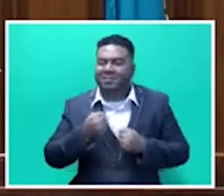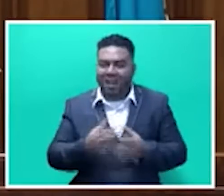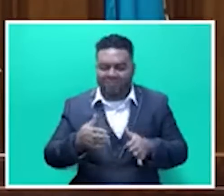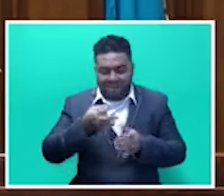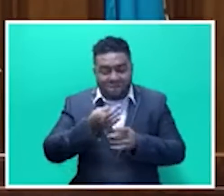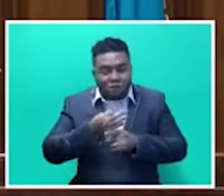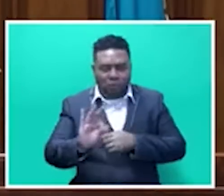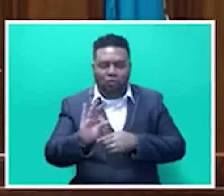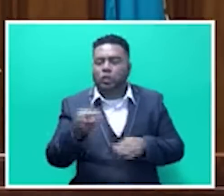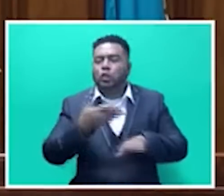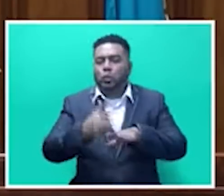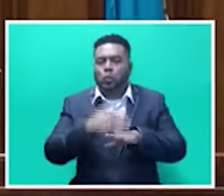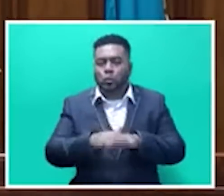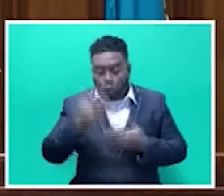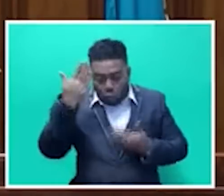To the Honourable Speaker,